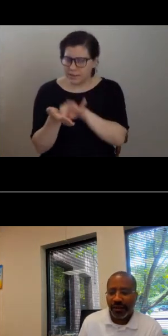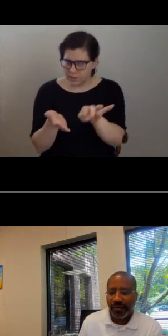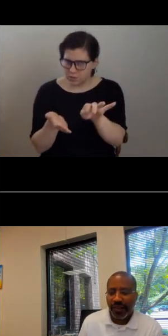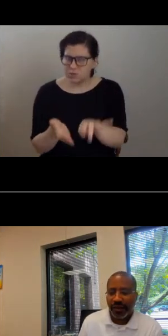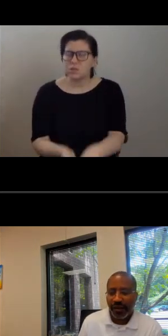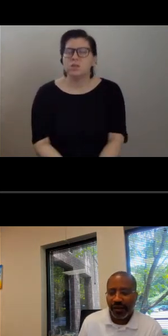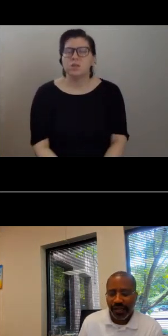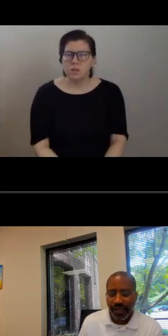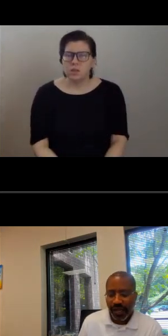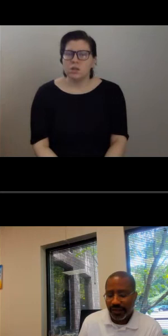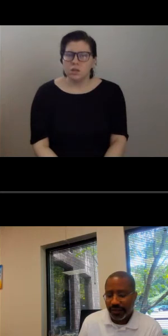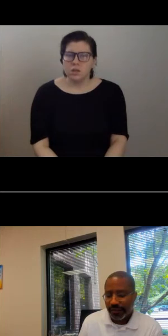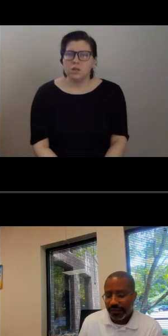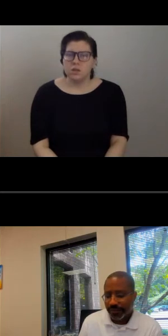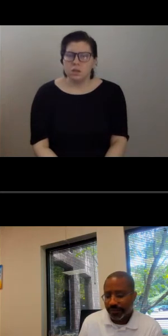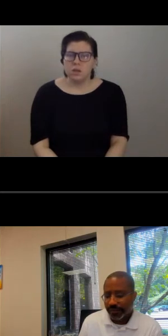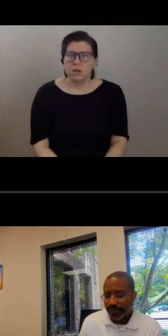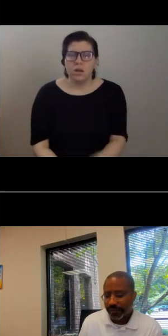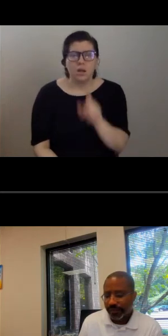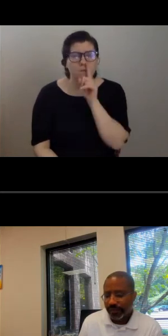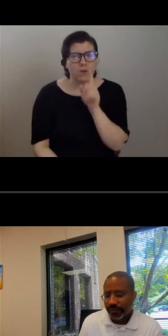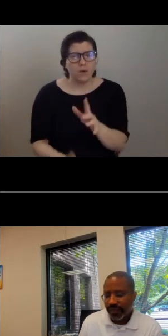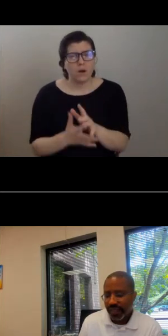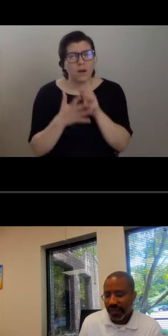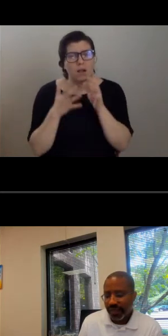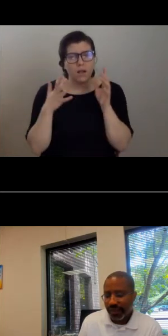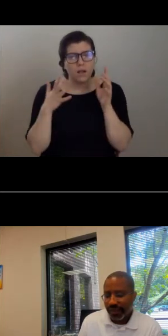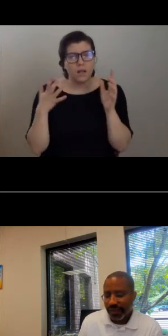And there are a lot of